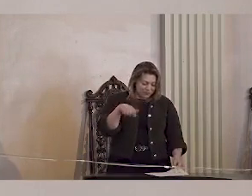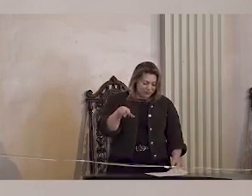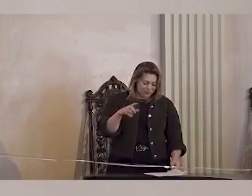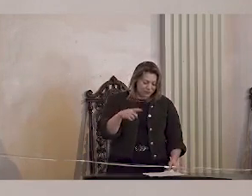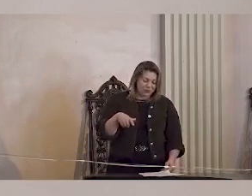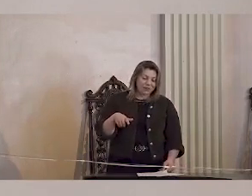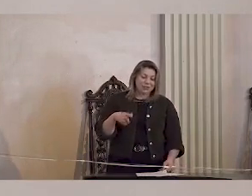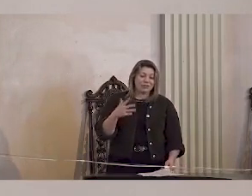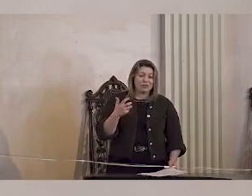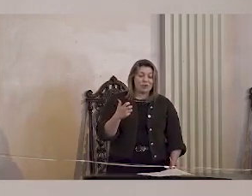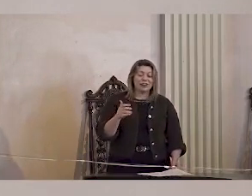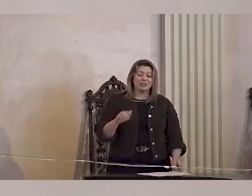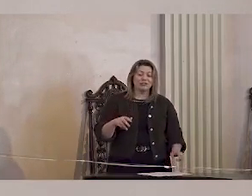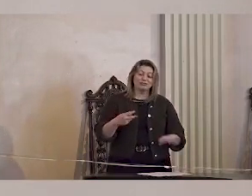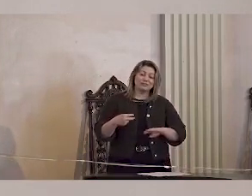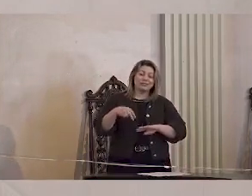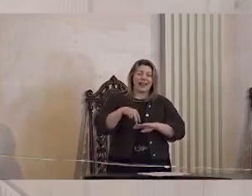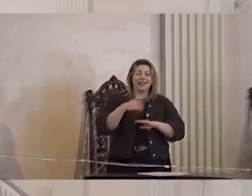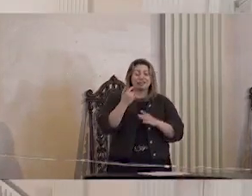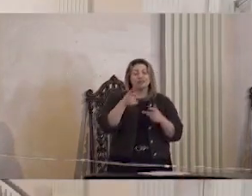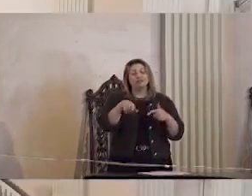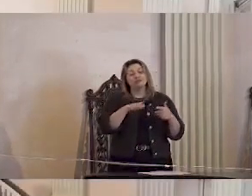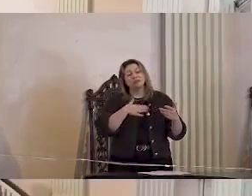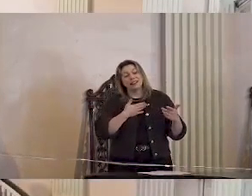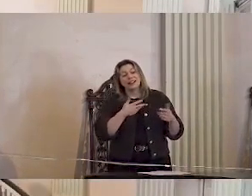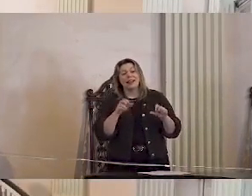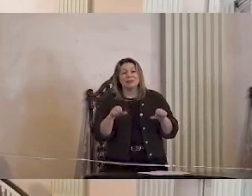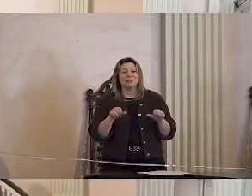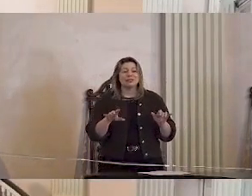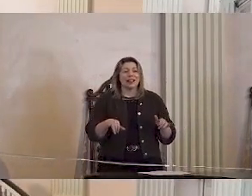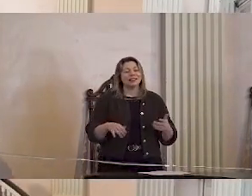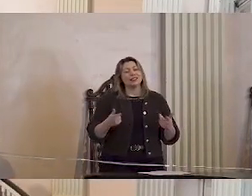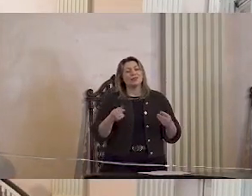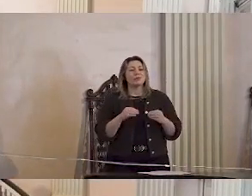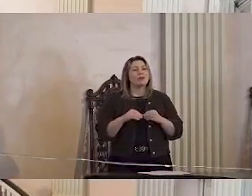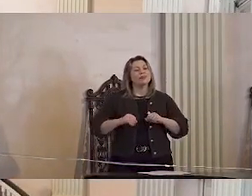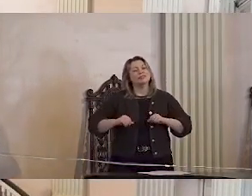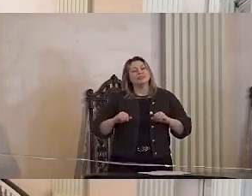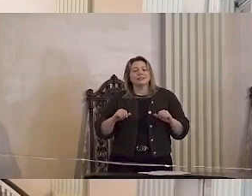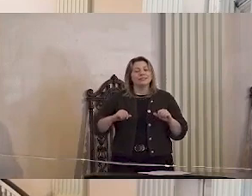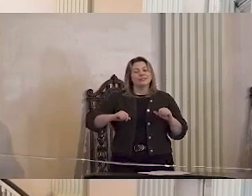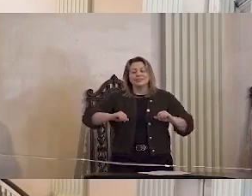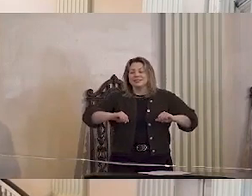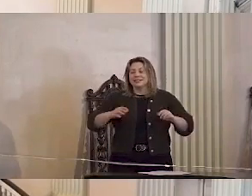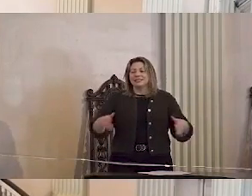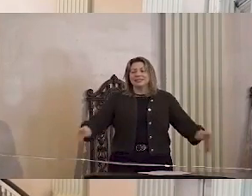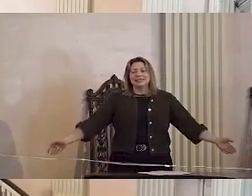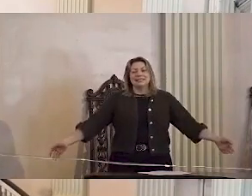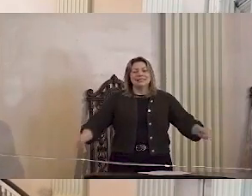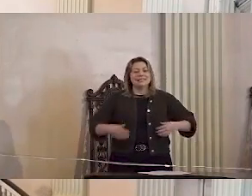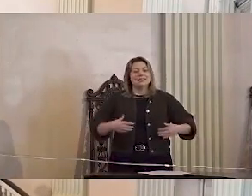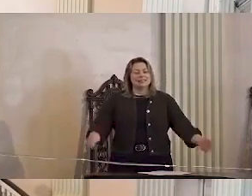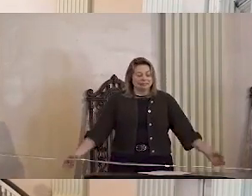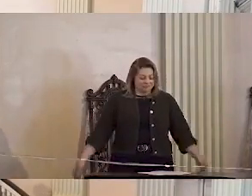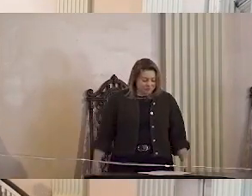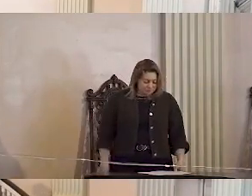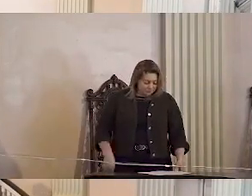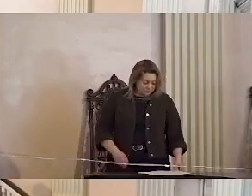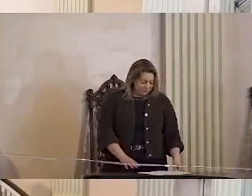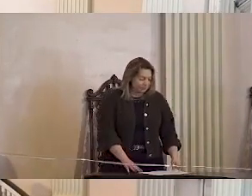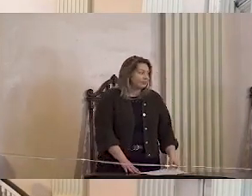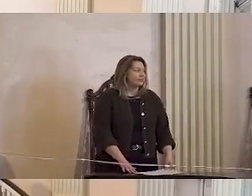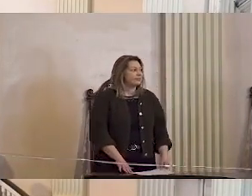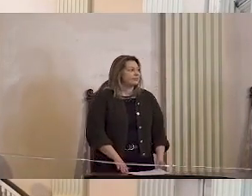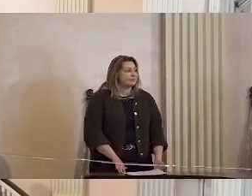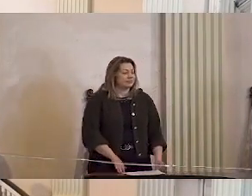like to rise as you're willing and able, you have a little more room for your arms. And